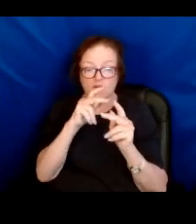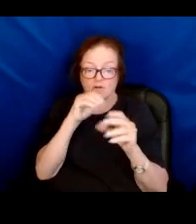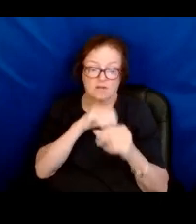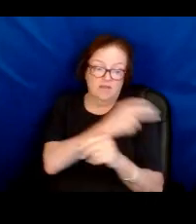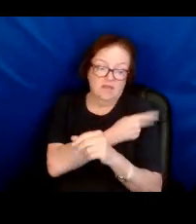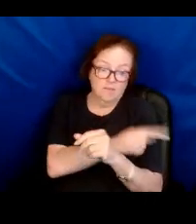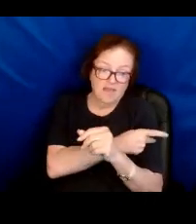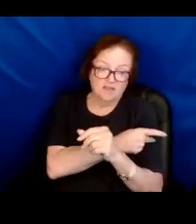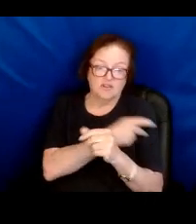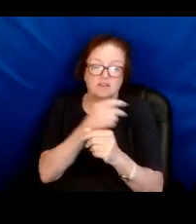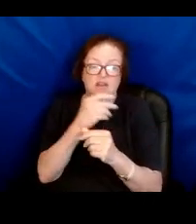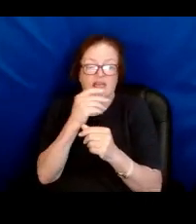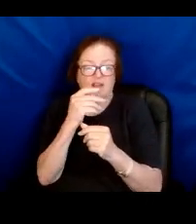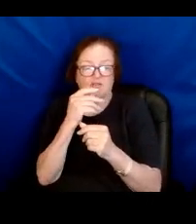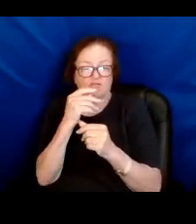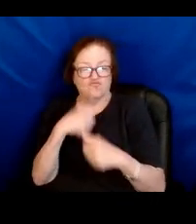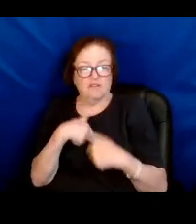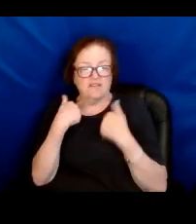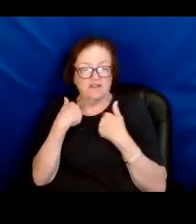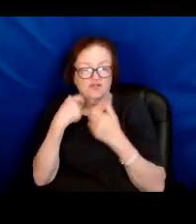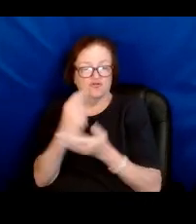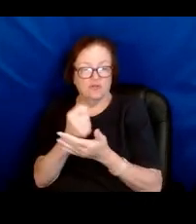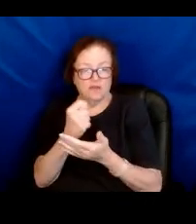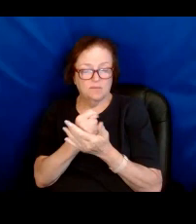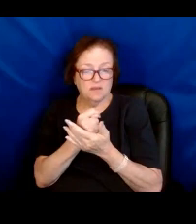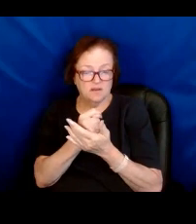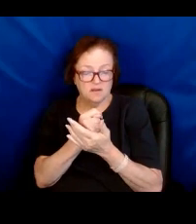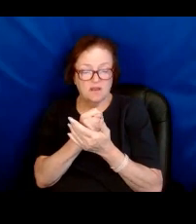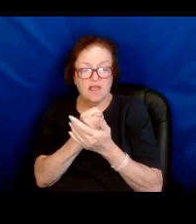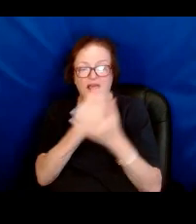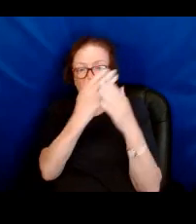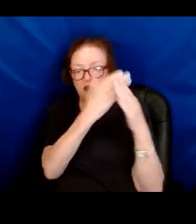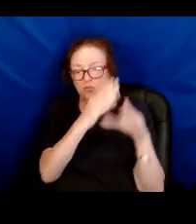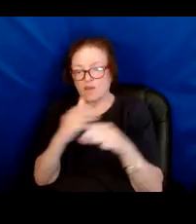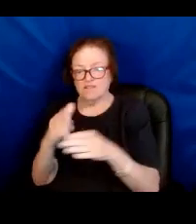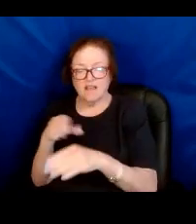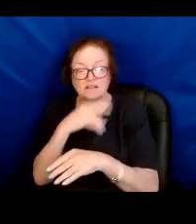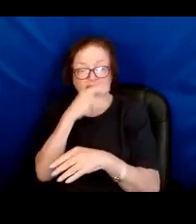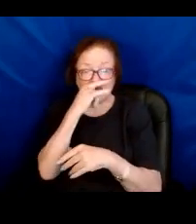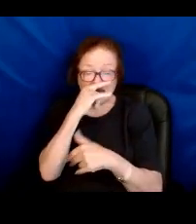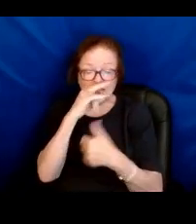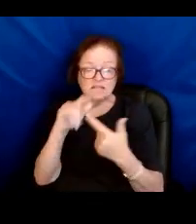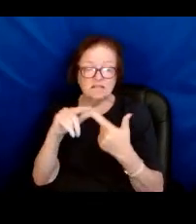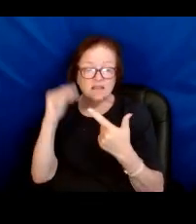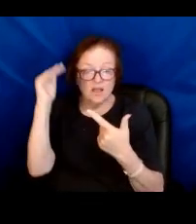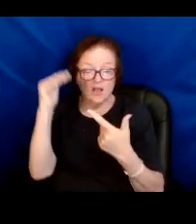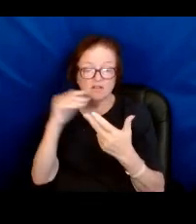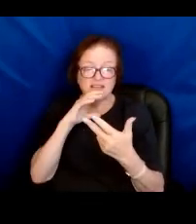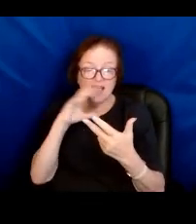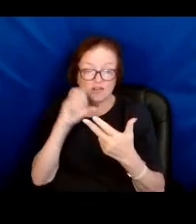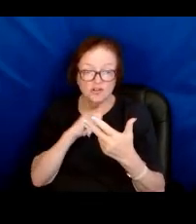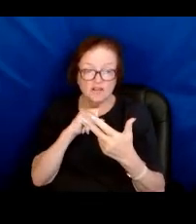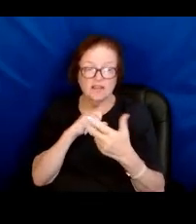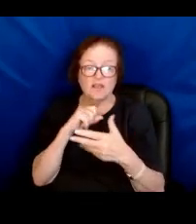and residential treatment beds on a given day. And it breaks it out by kids, adults, elderly, as well as also by